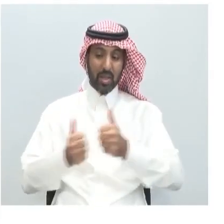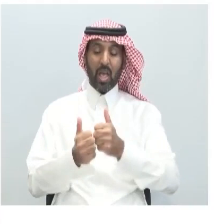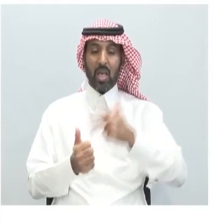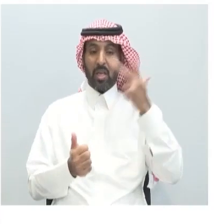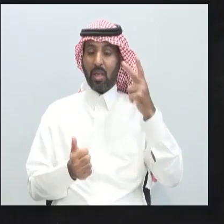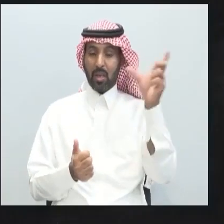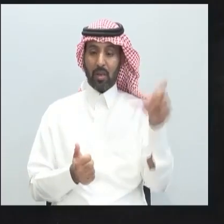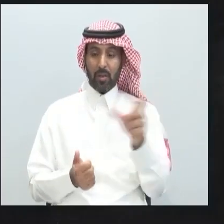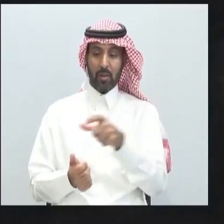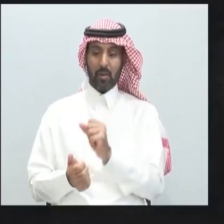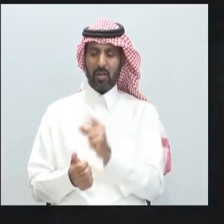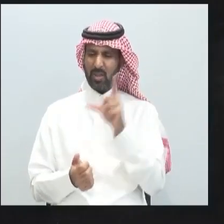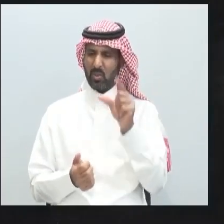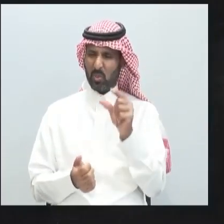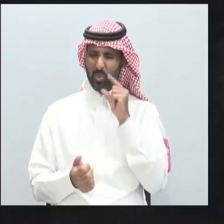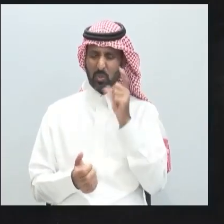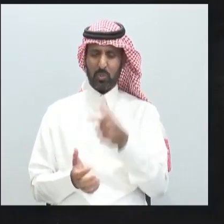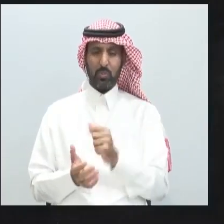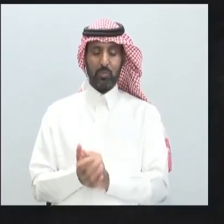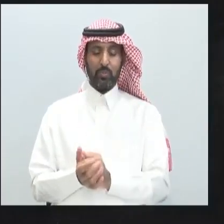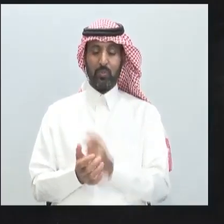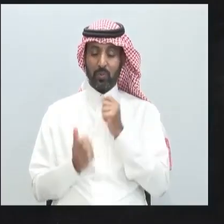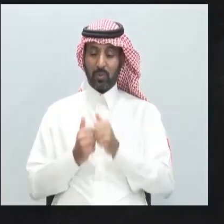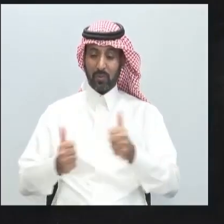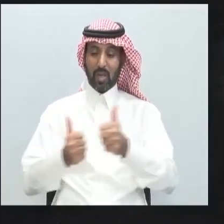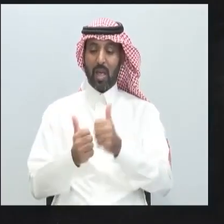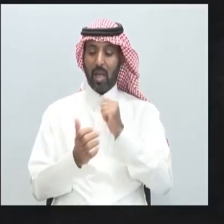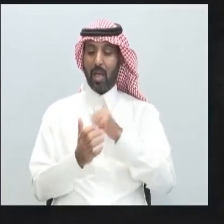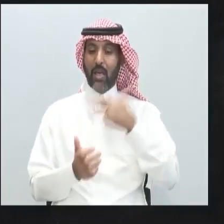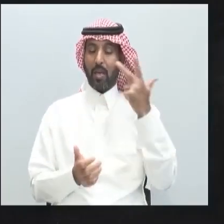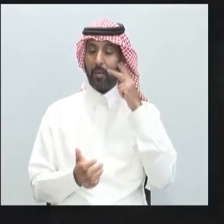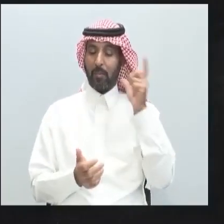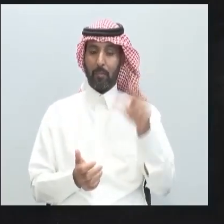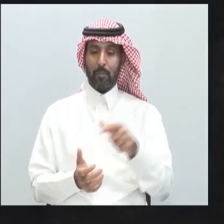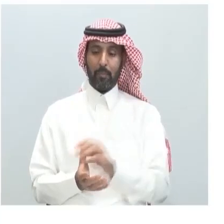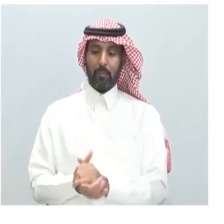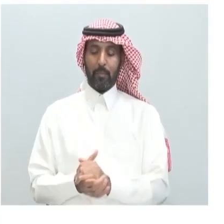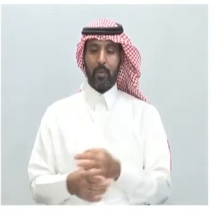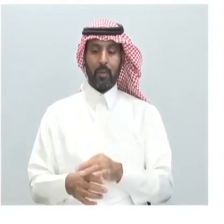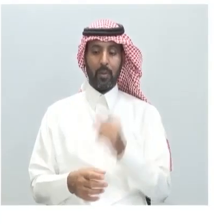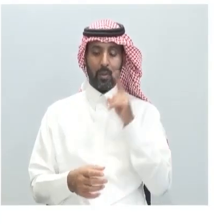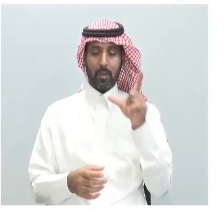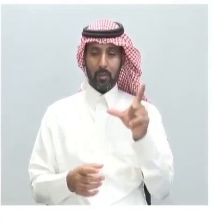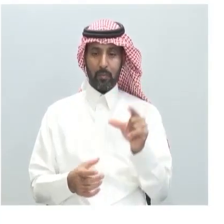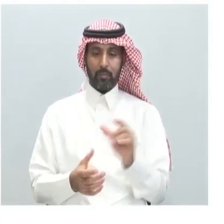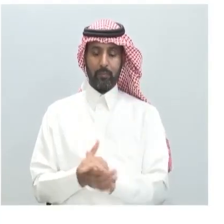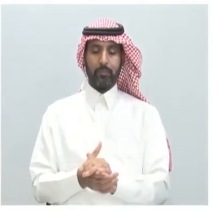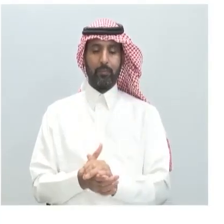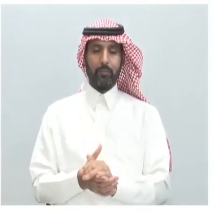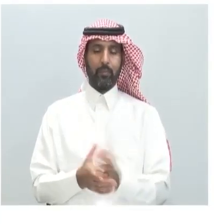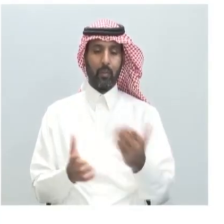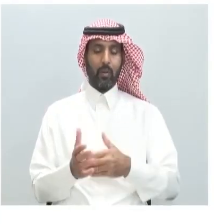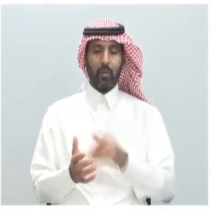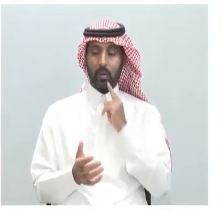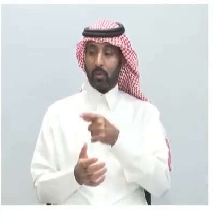The house is too small for a family of 8 people. And the last one, is